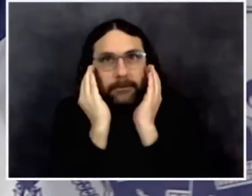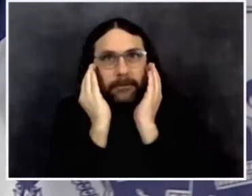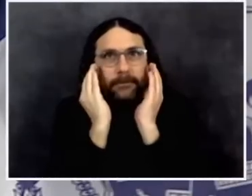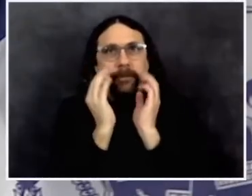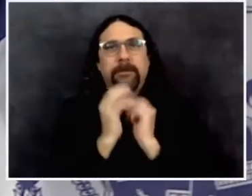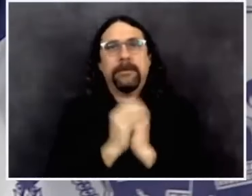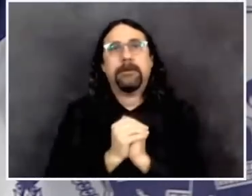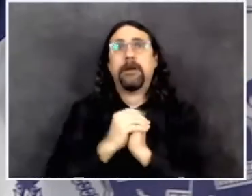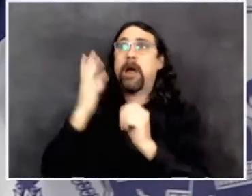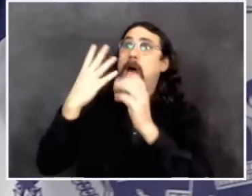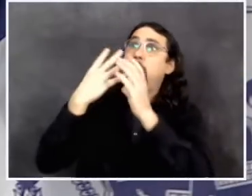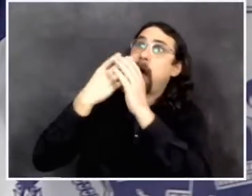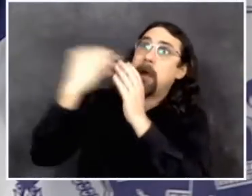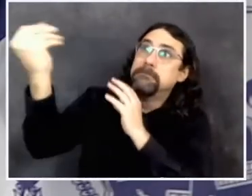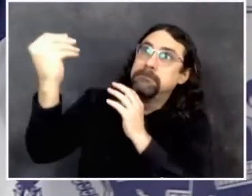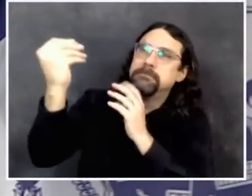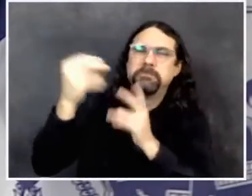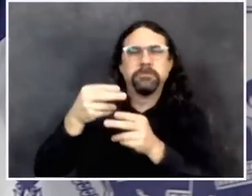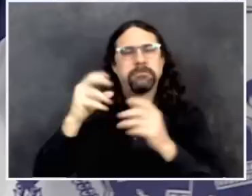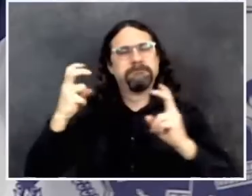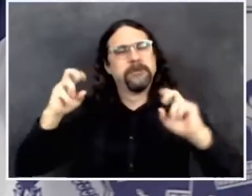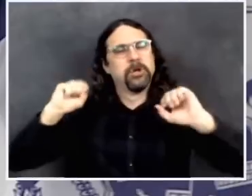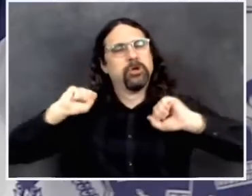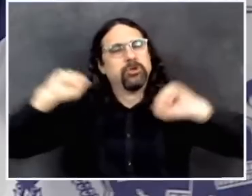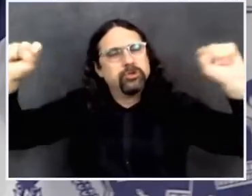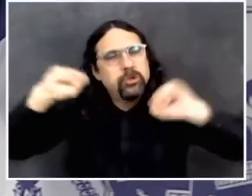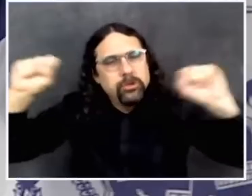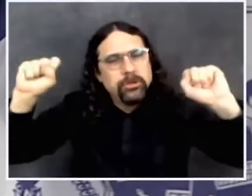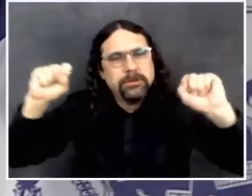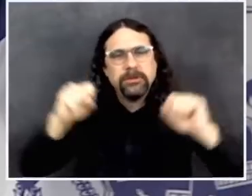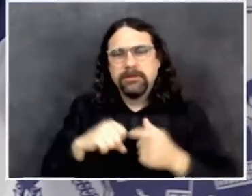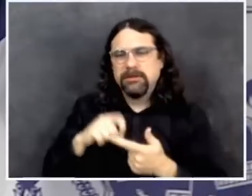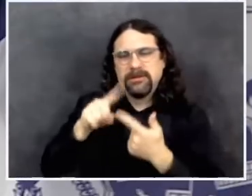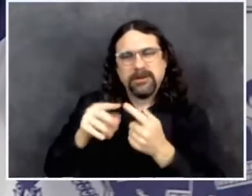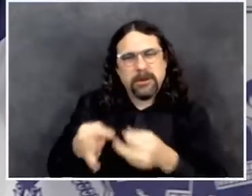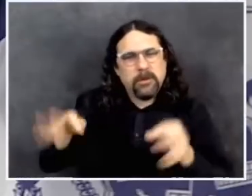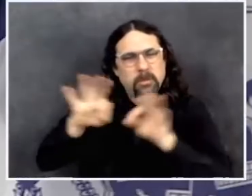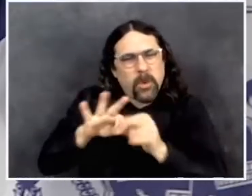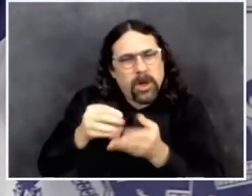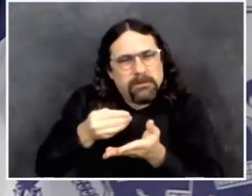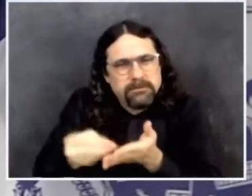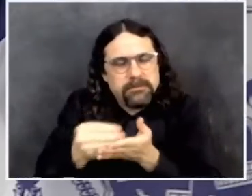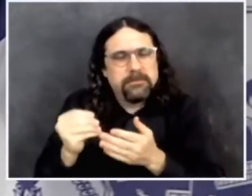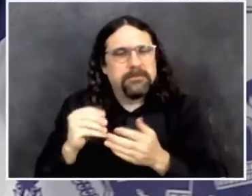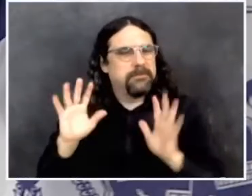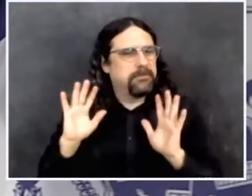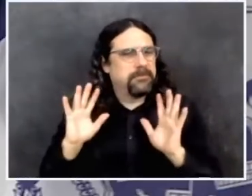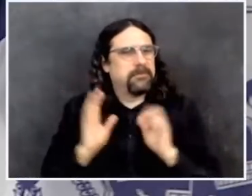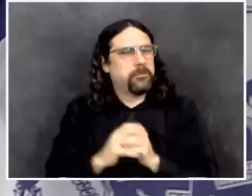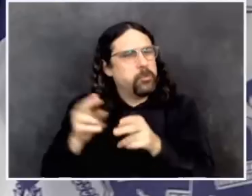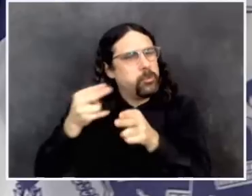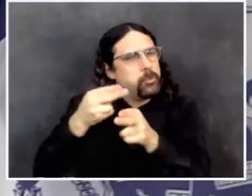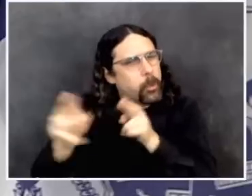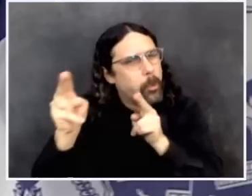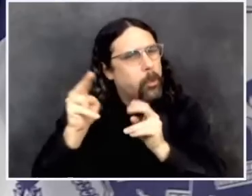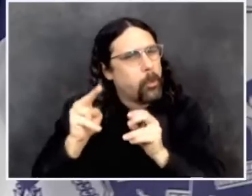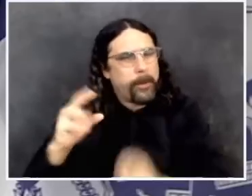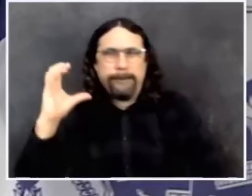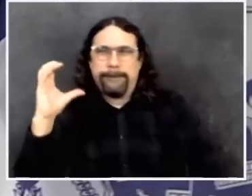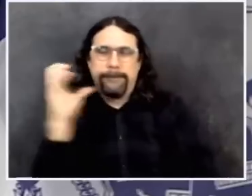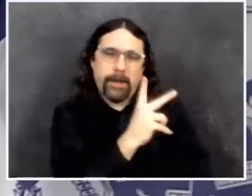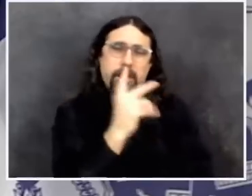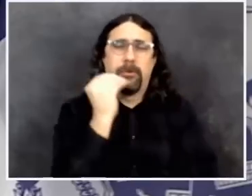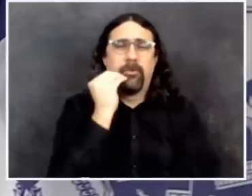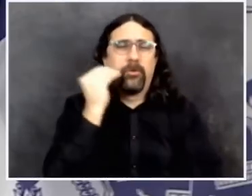you practice those smart rules and you bring it to life and you fight back this disease, of course,